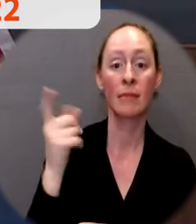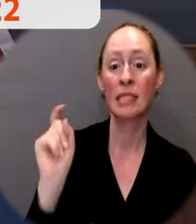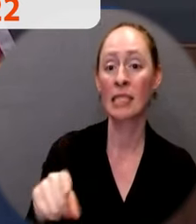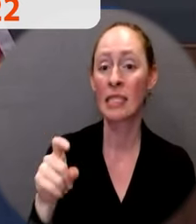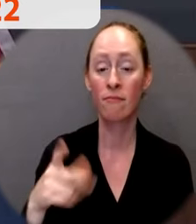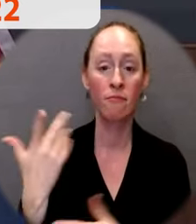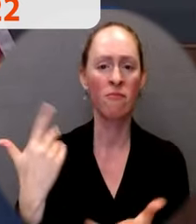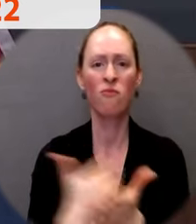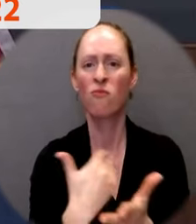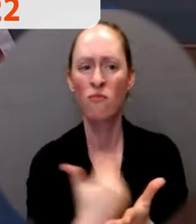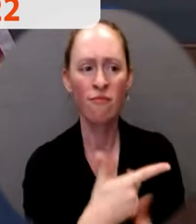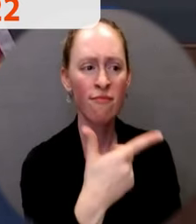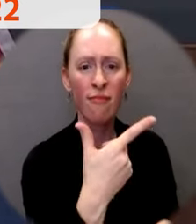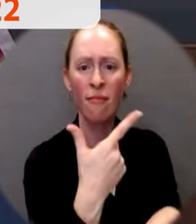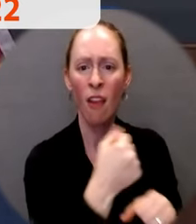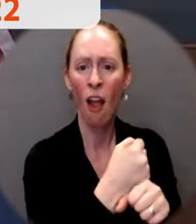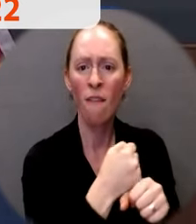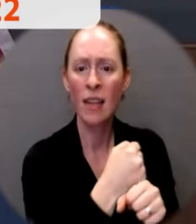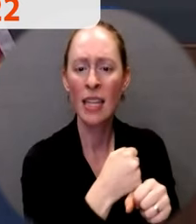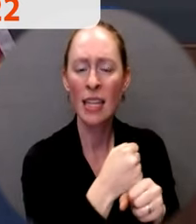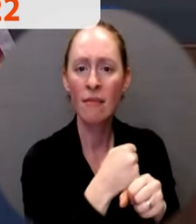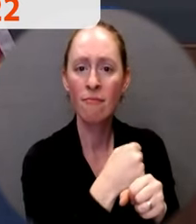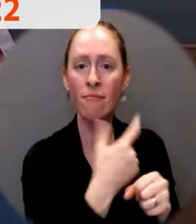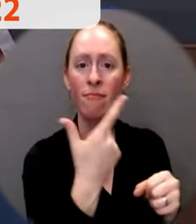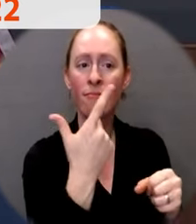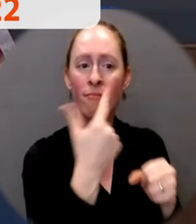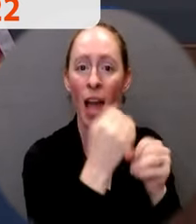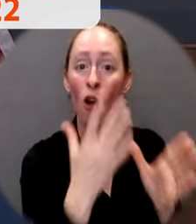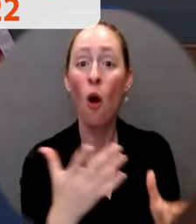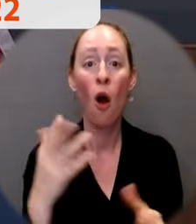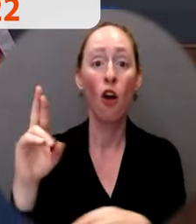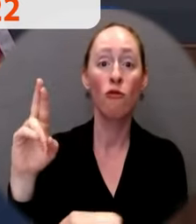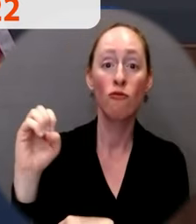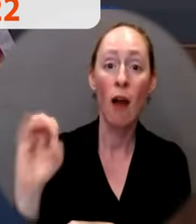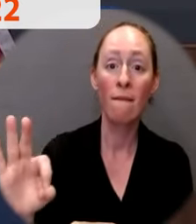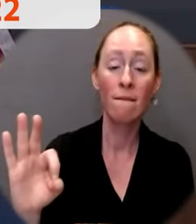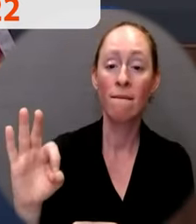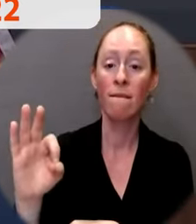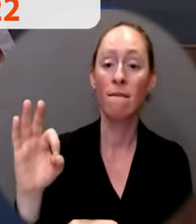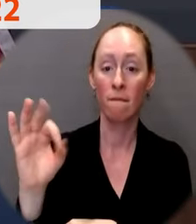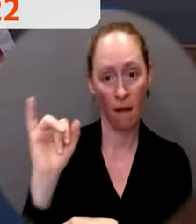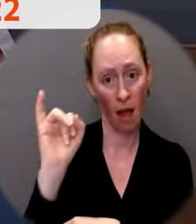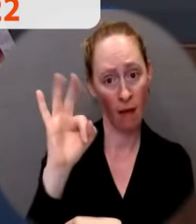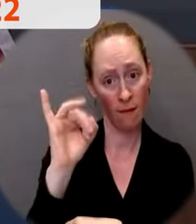an efficient refrigerator, efficient coffee machine, you get a tax credit for it. Costs you less money.